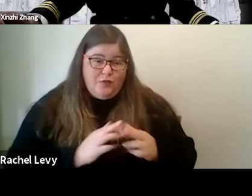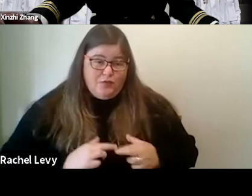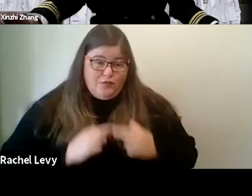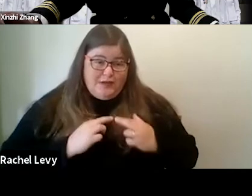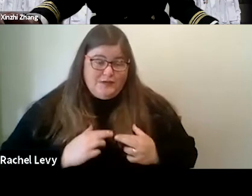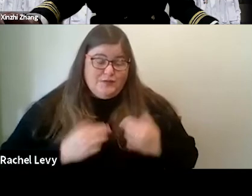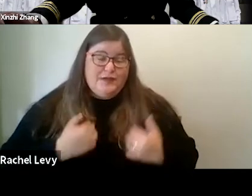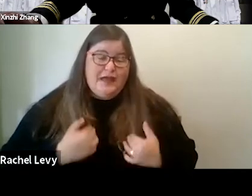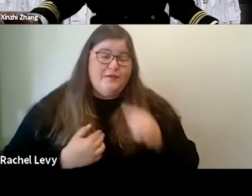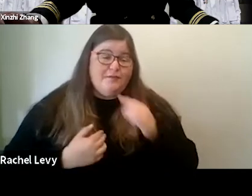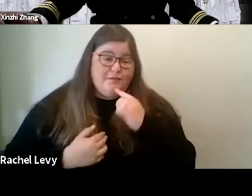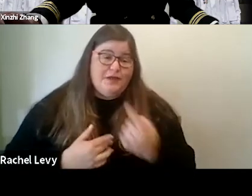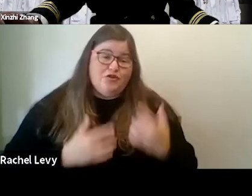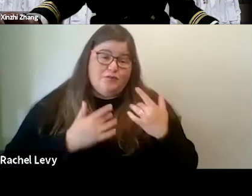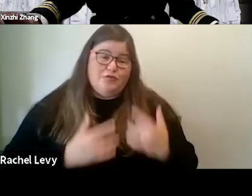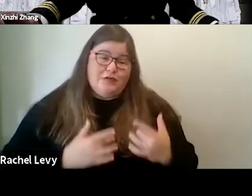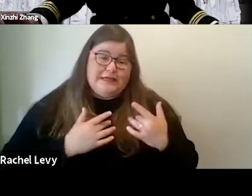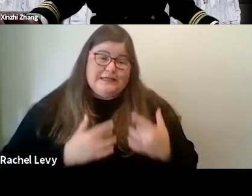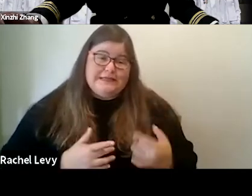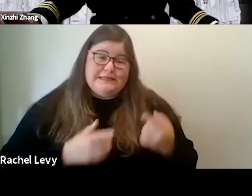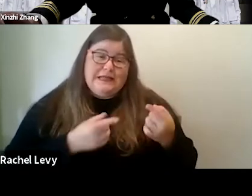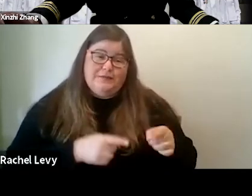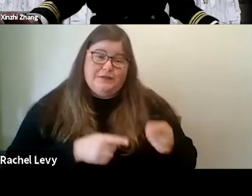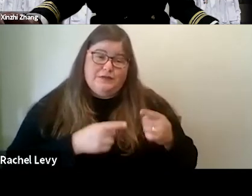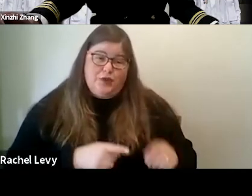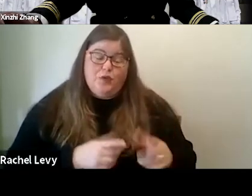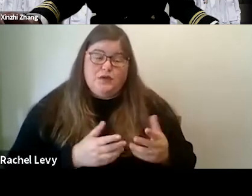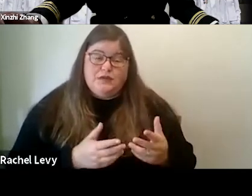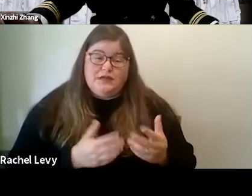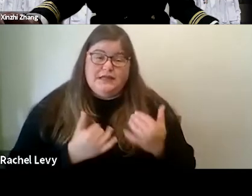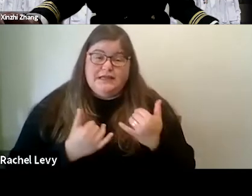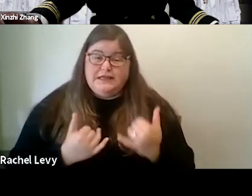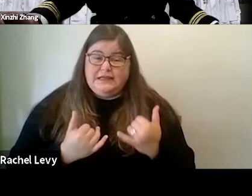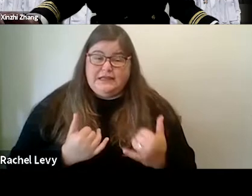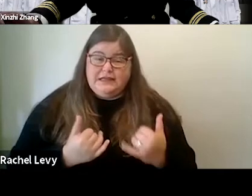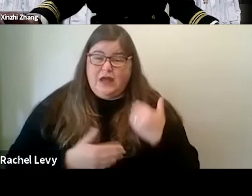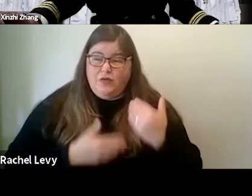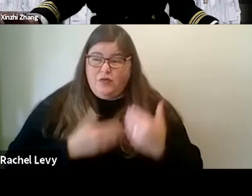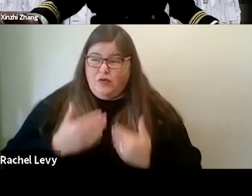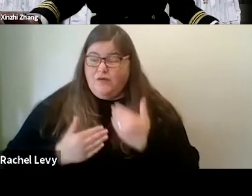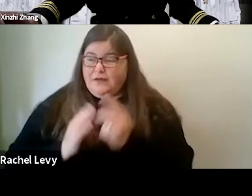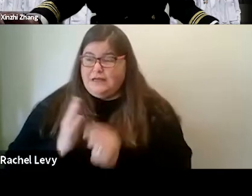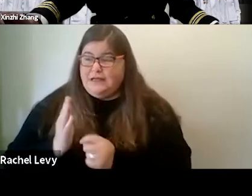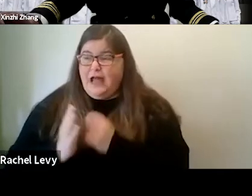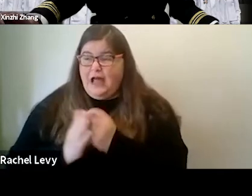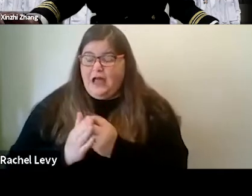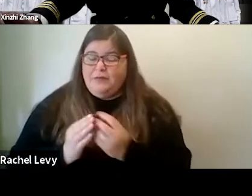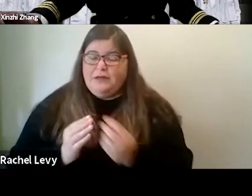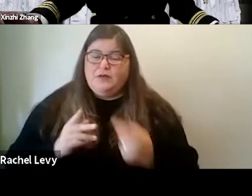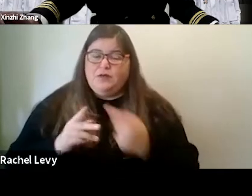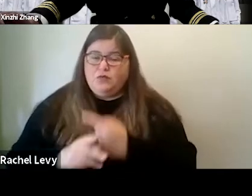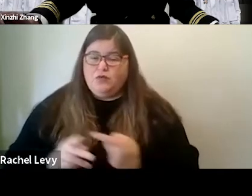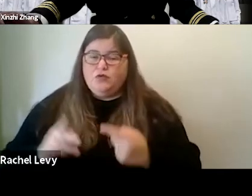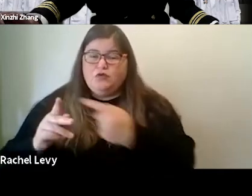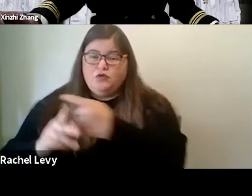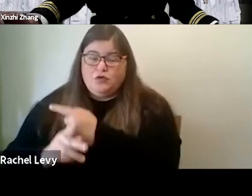in 2016, has been significantly increased over the years. So there are many factors